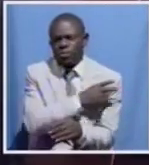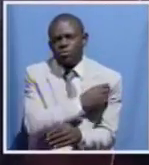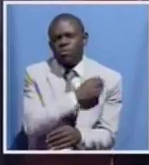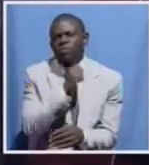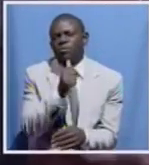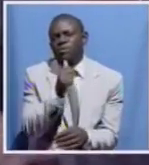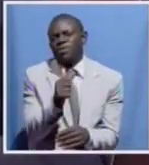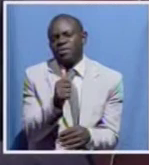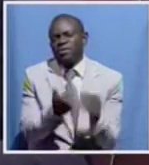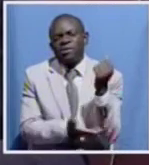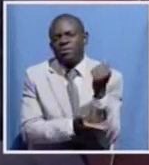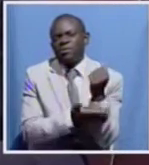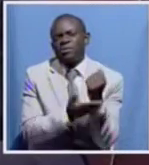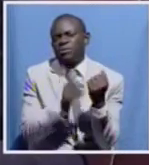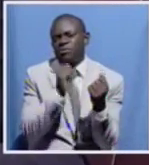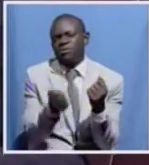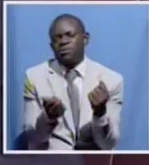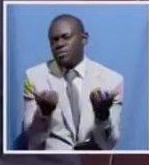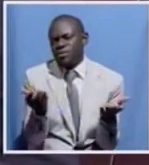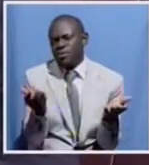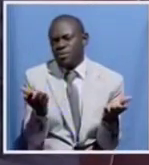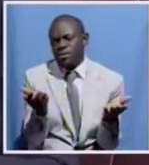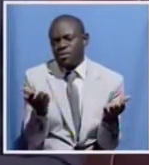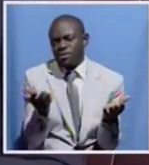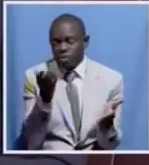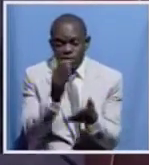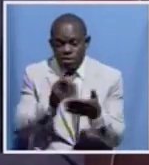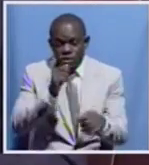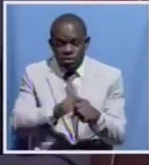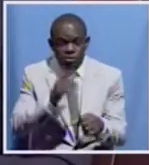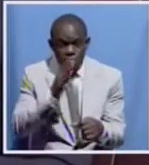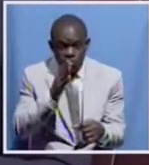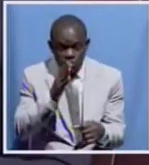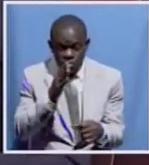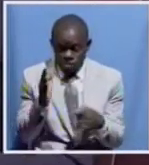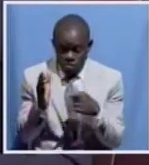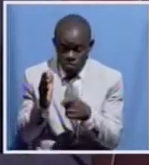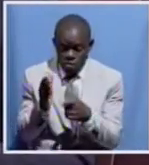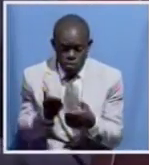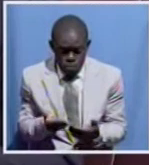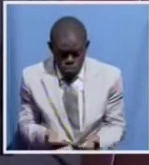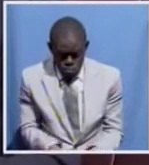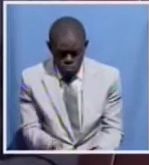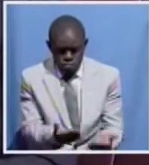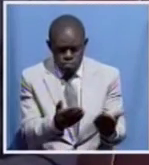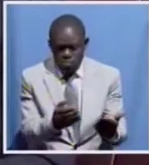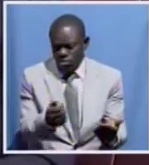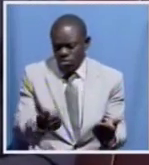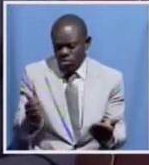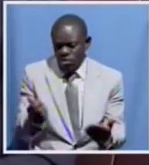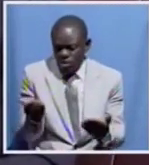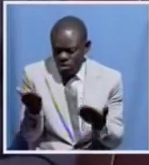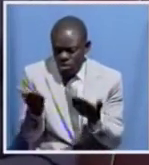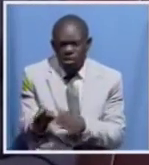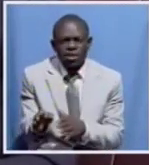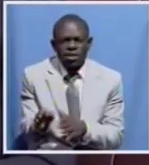probably leave a baby alive who dies later on. So I am just thinking that maybe there